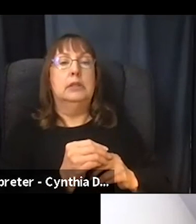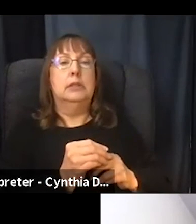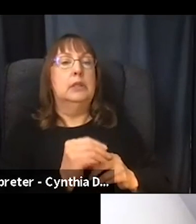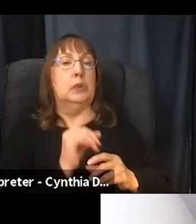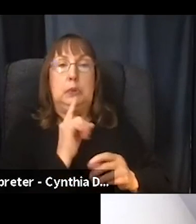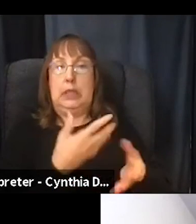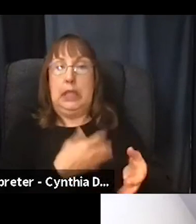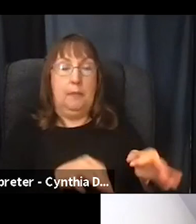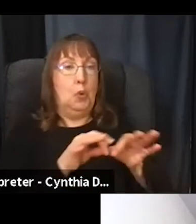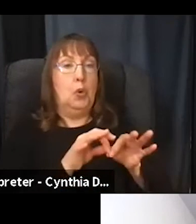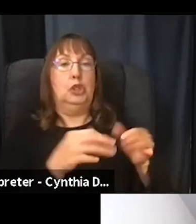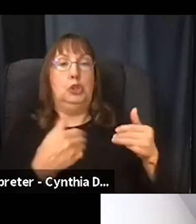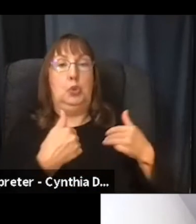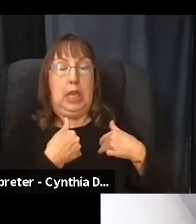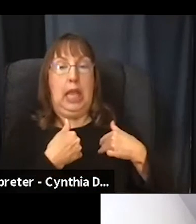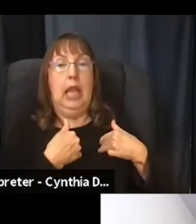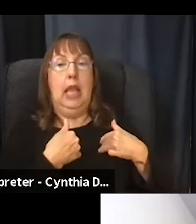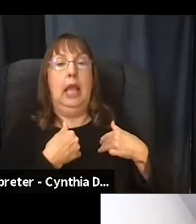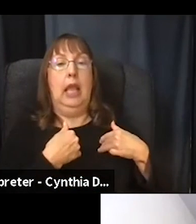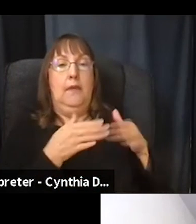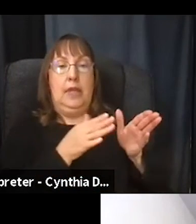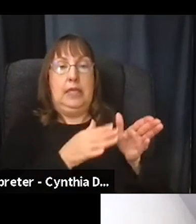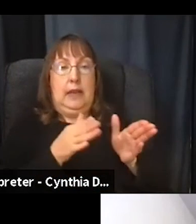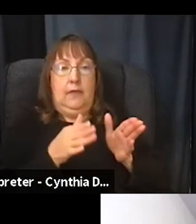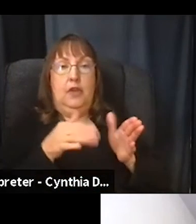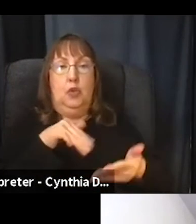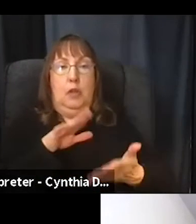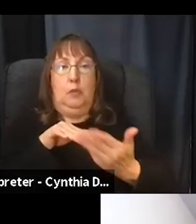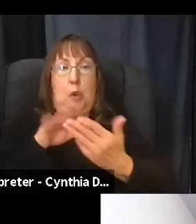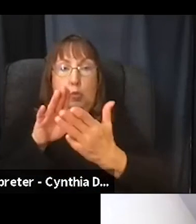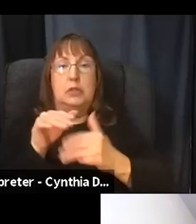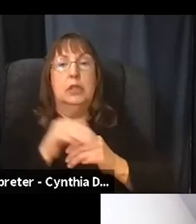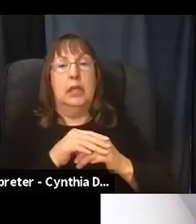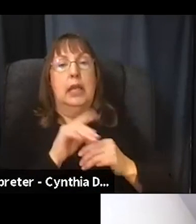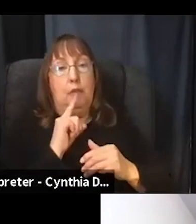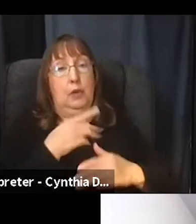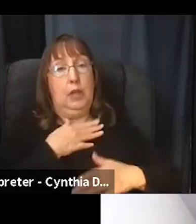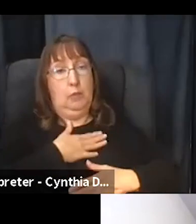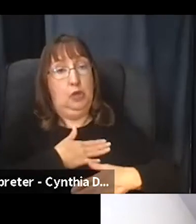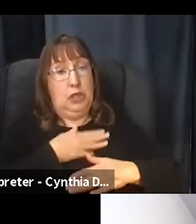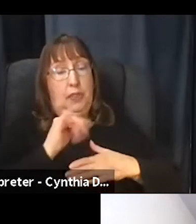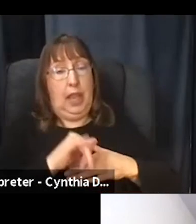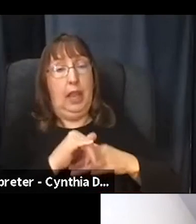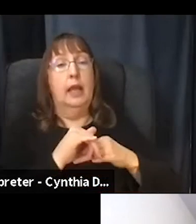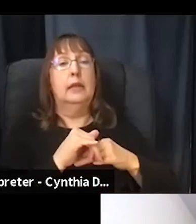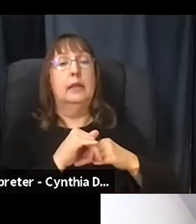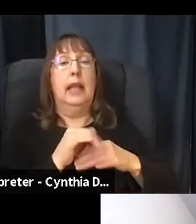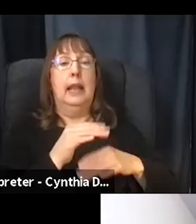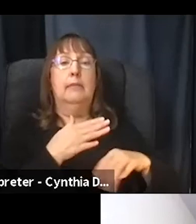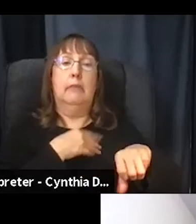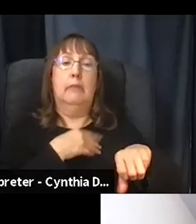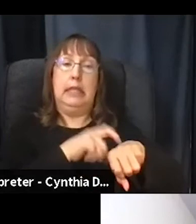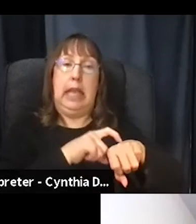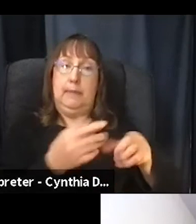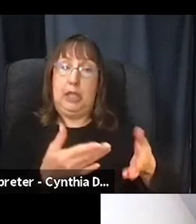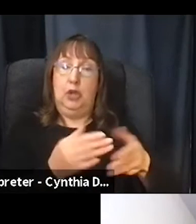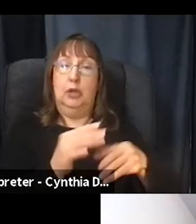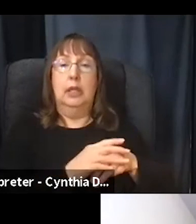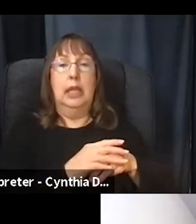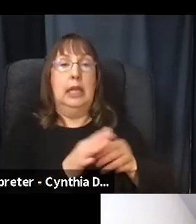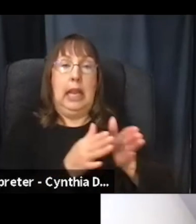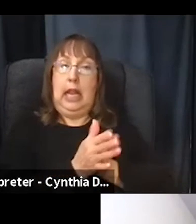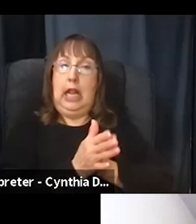is to have an individualistic approach, and that's something I've appreciated in my time here, and I look forward